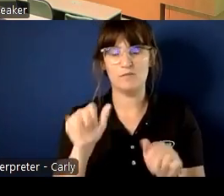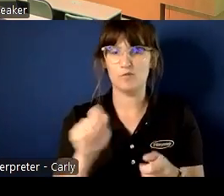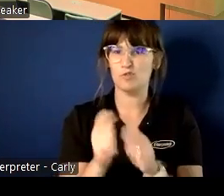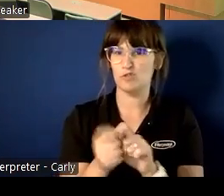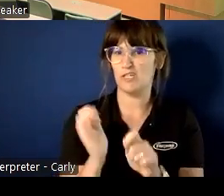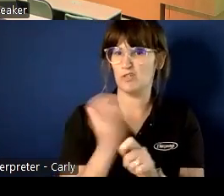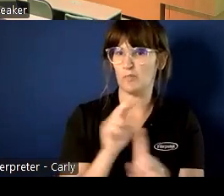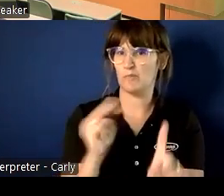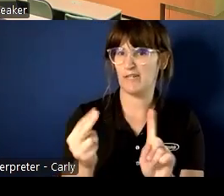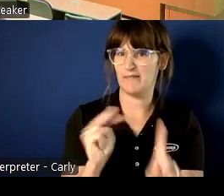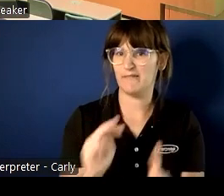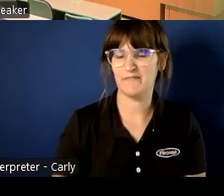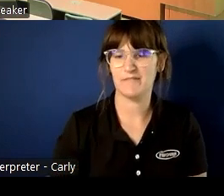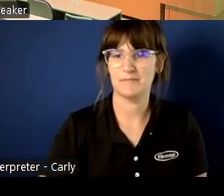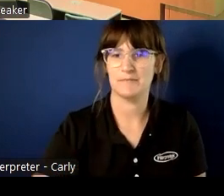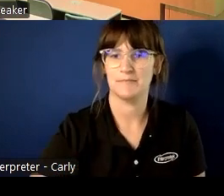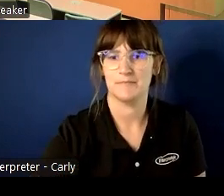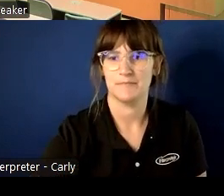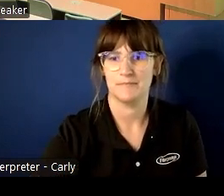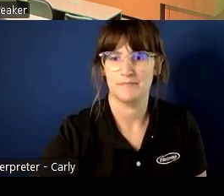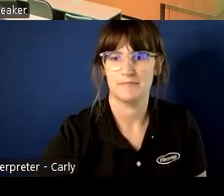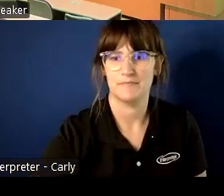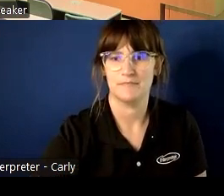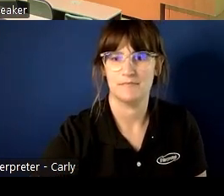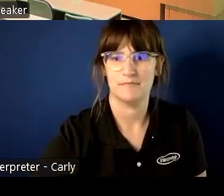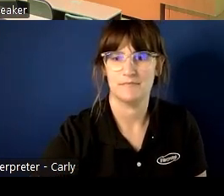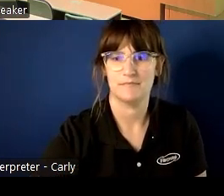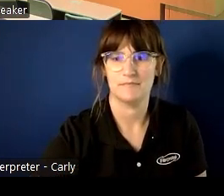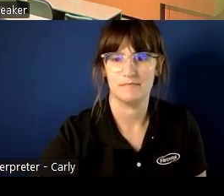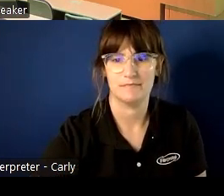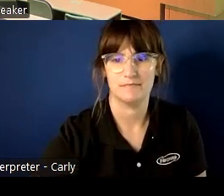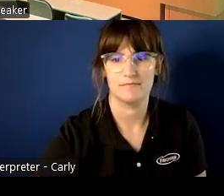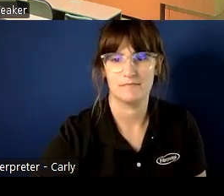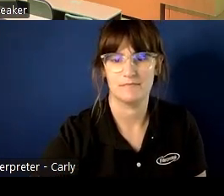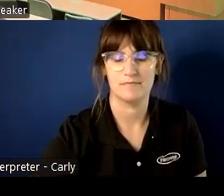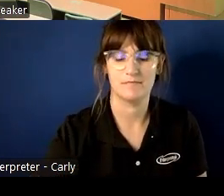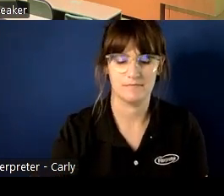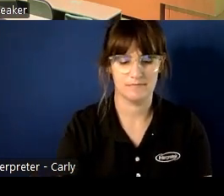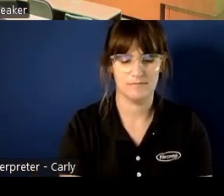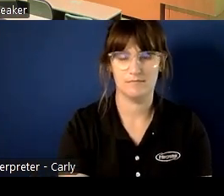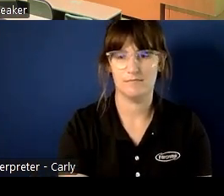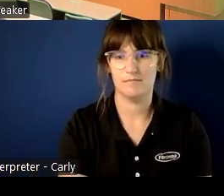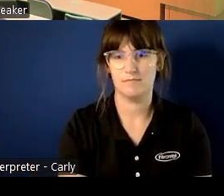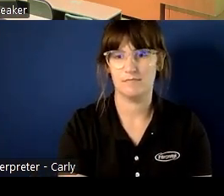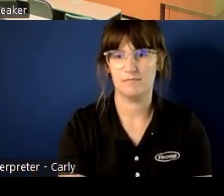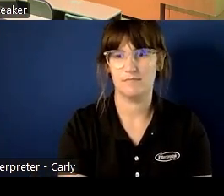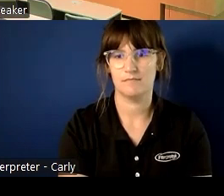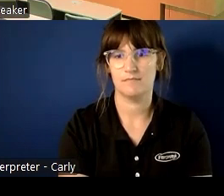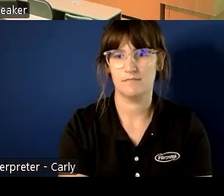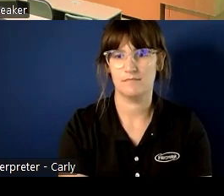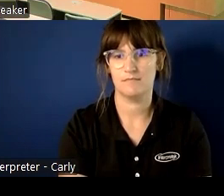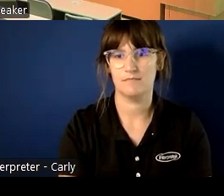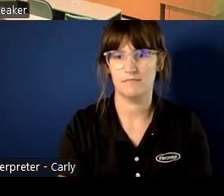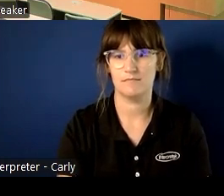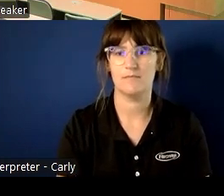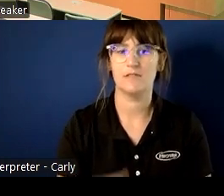about it. So that's a great question. So I go back to this whole patient-centered medical home